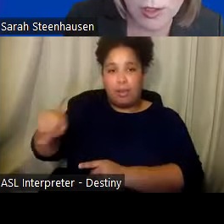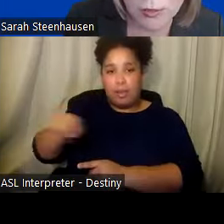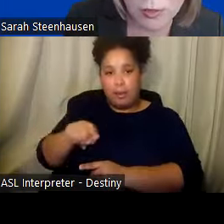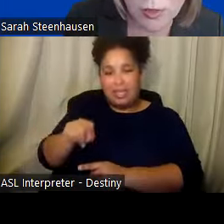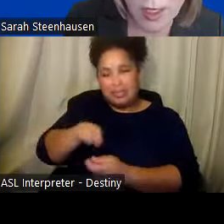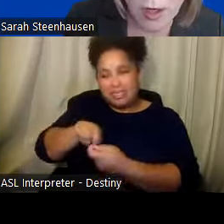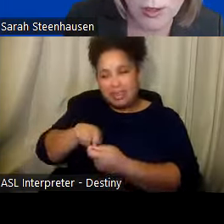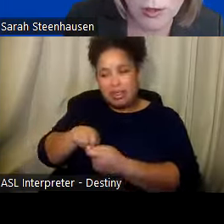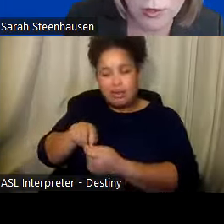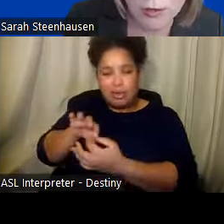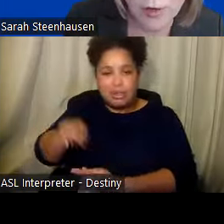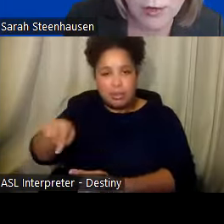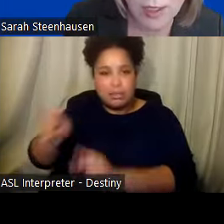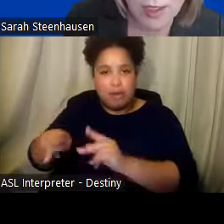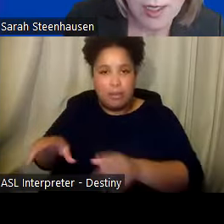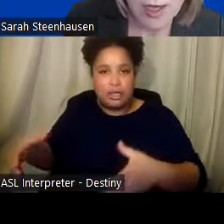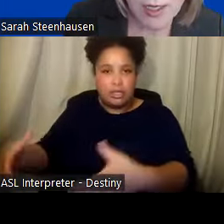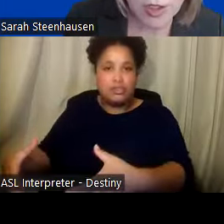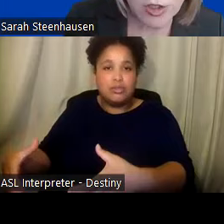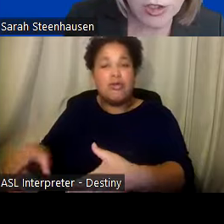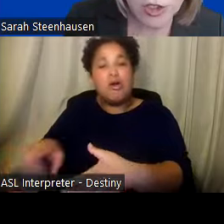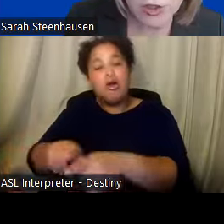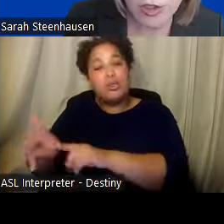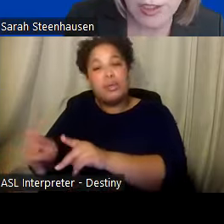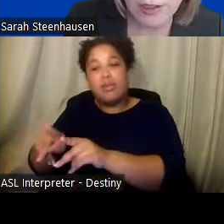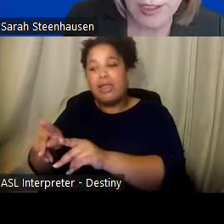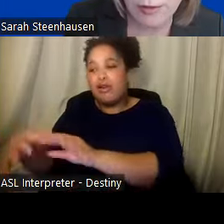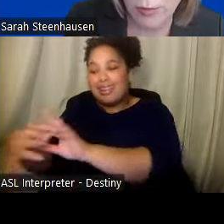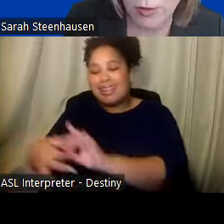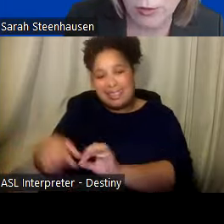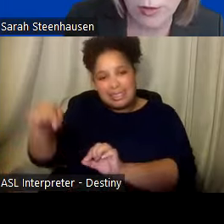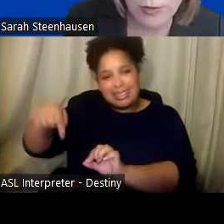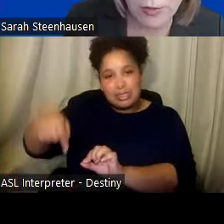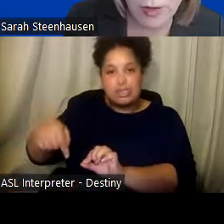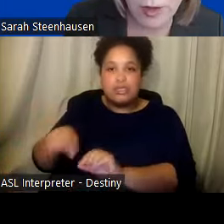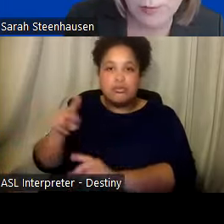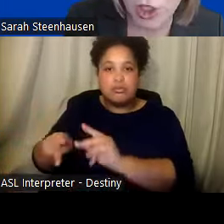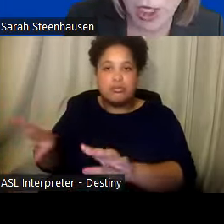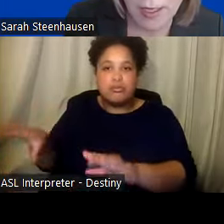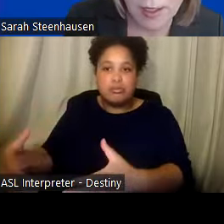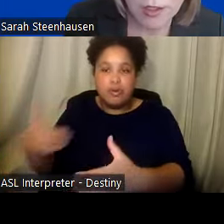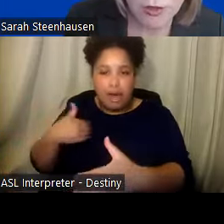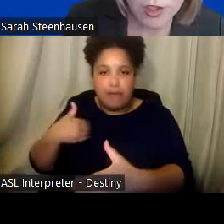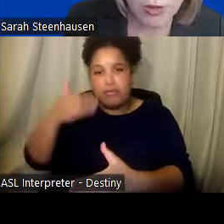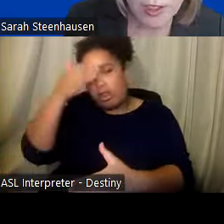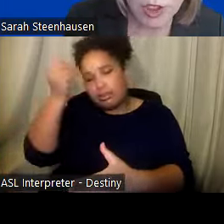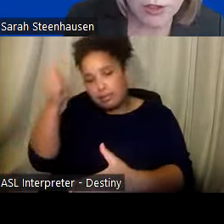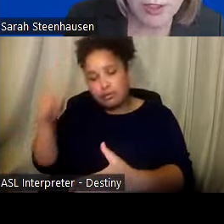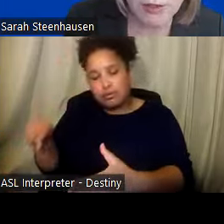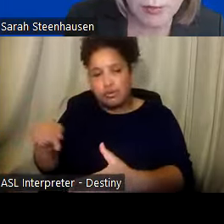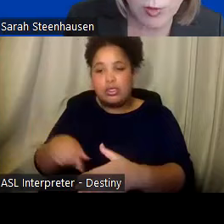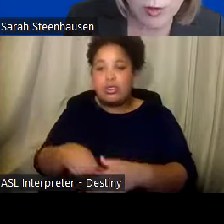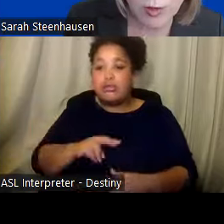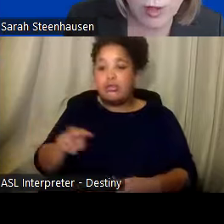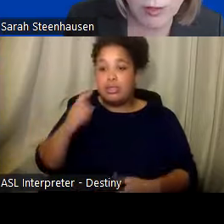but also those that are inclusive of it. And I encourage you to look at the link that we're going to put up in the chat so that you can